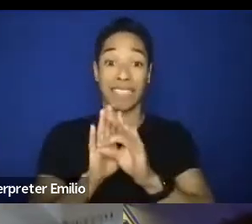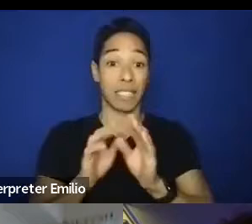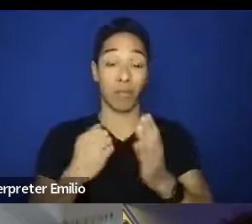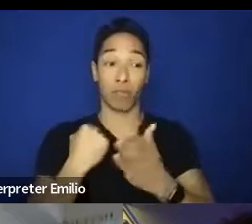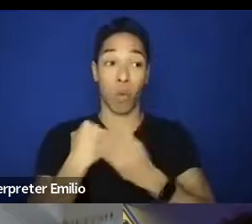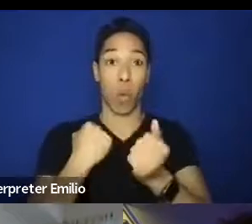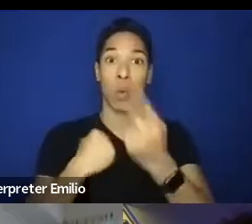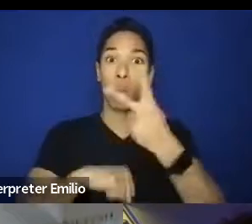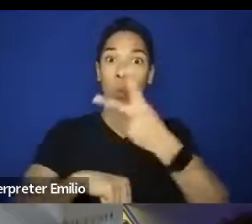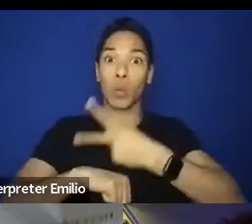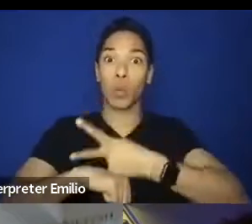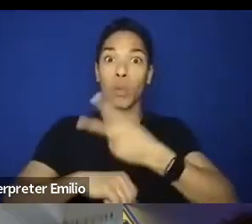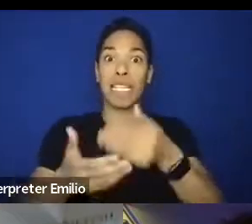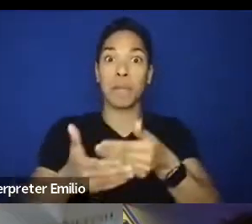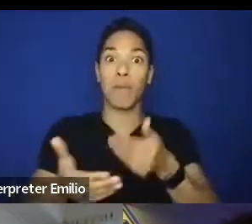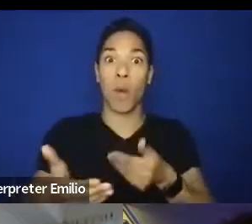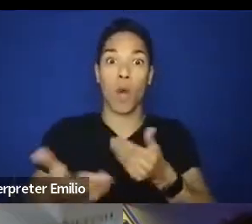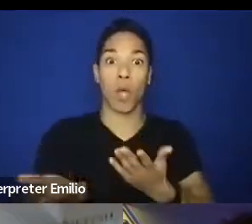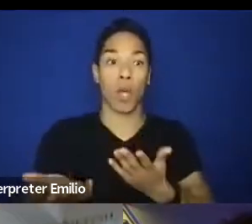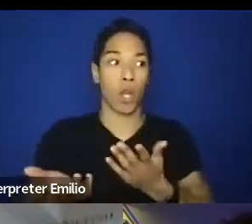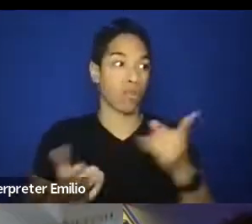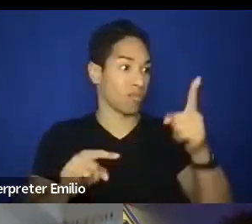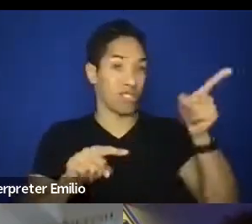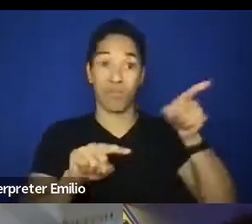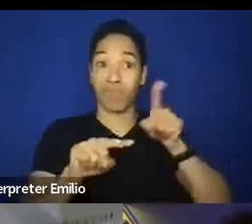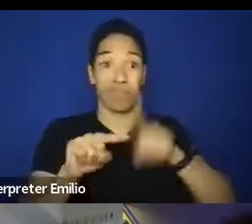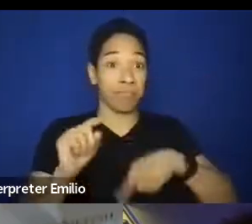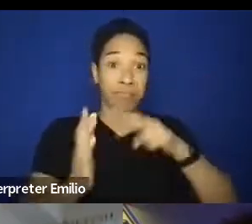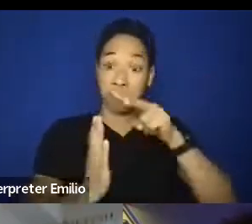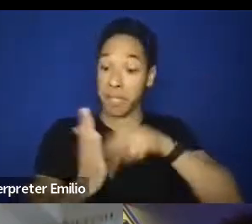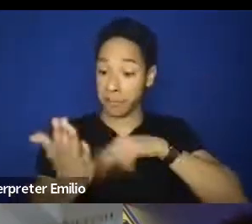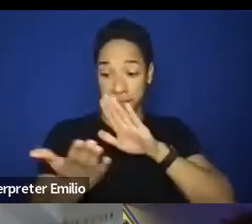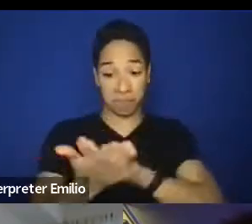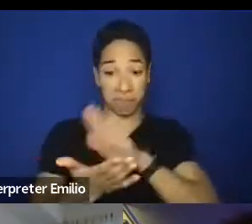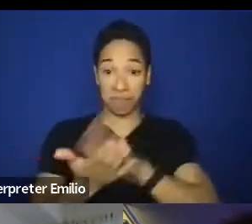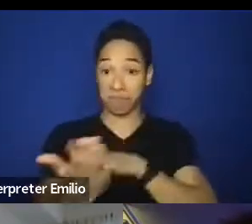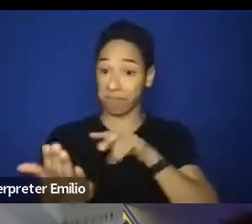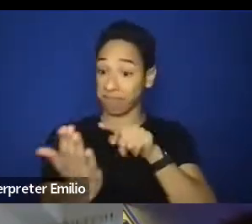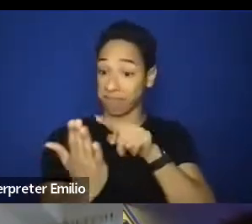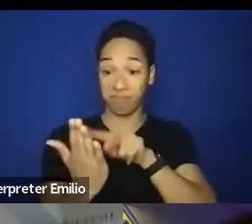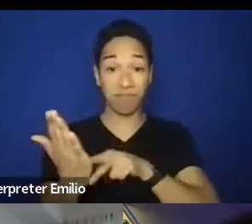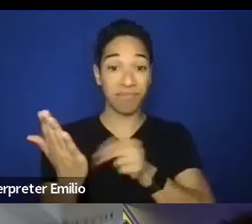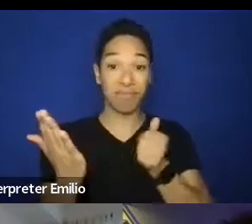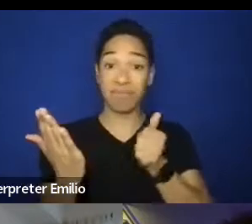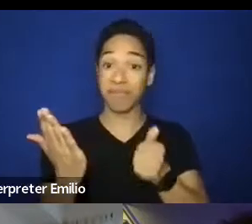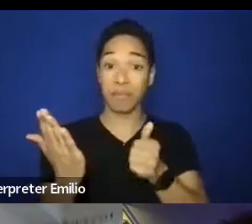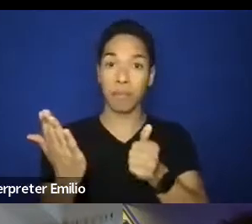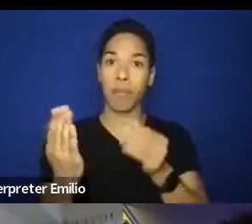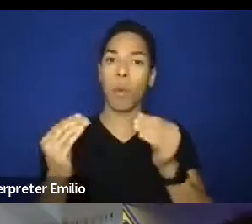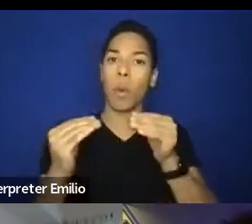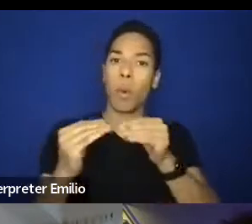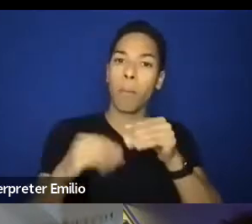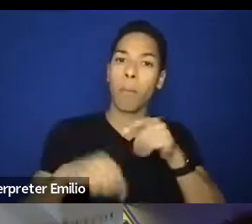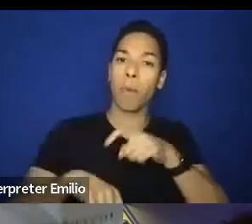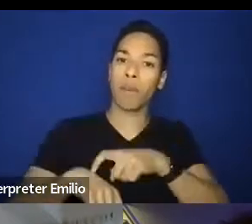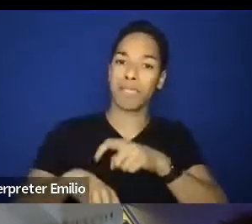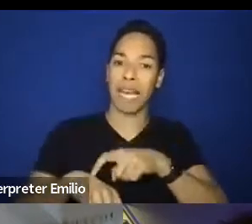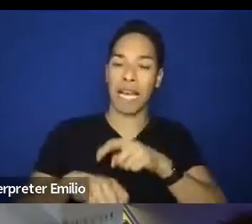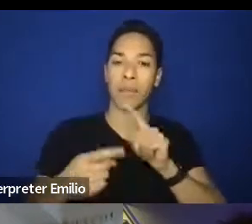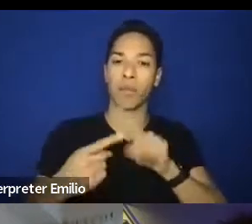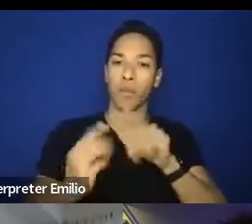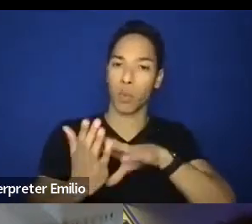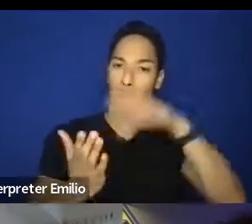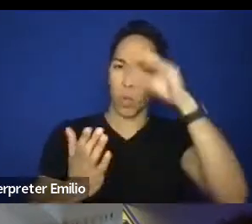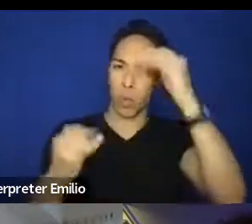and she can't read off a paper at all. It's going to take her more time to learn the lines ahead of time